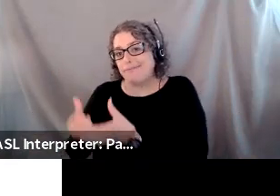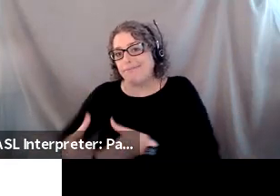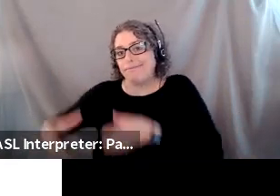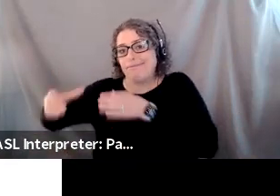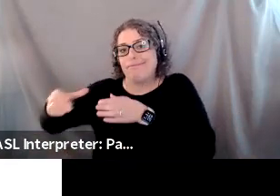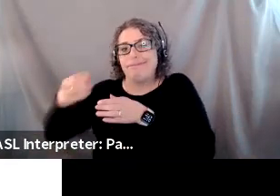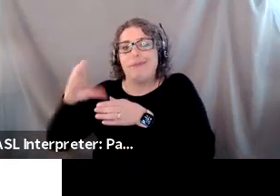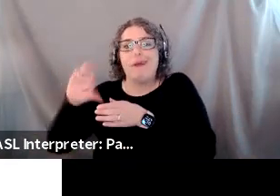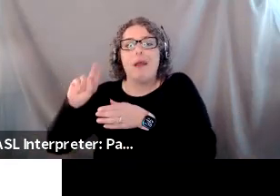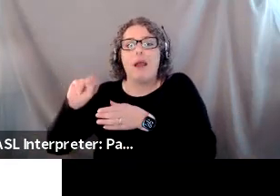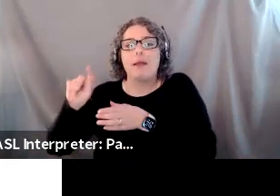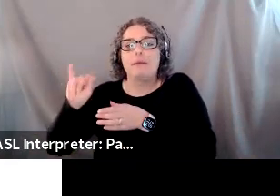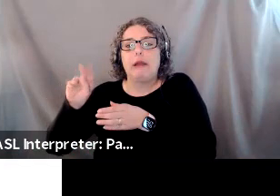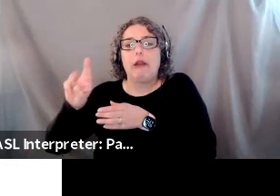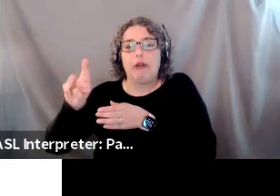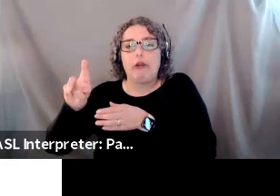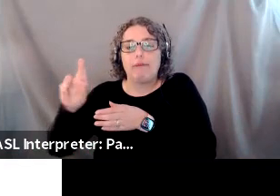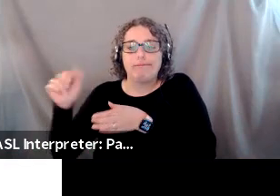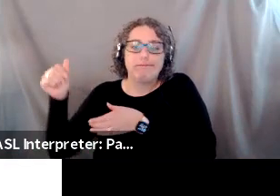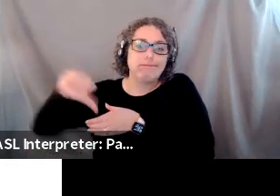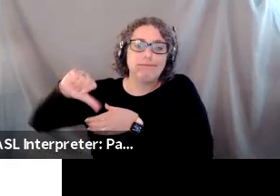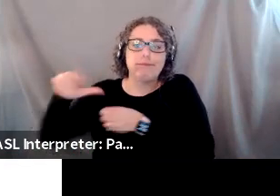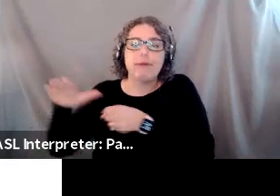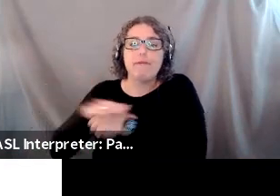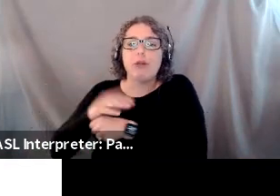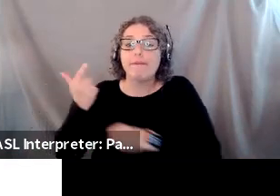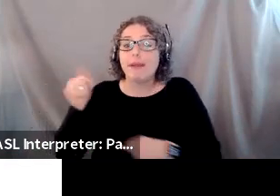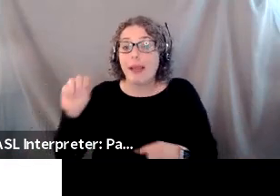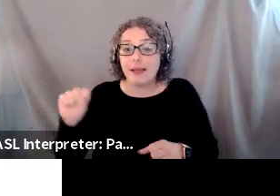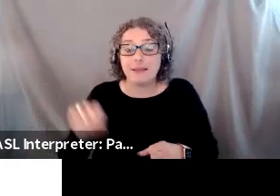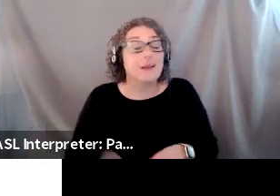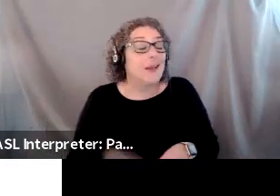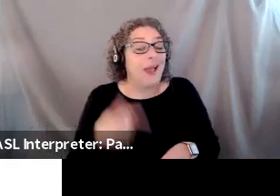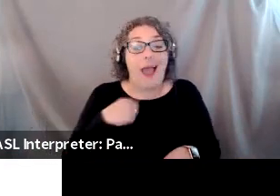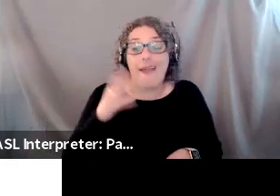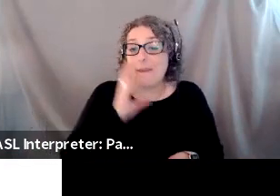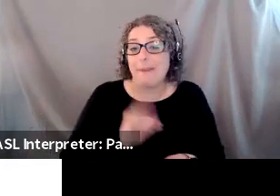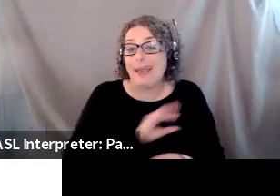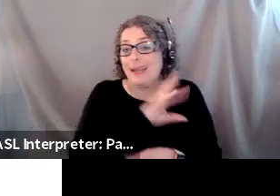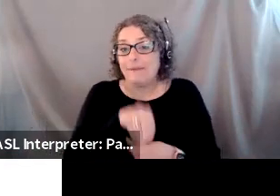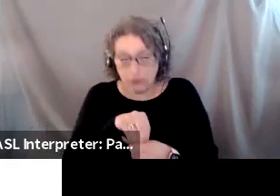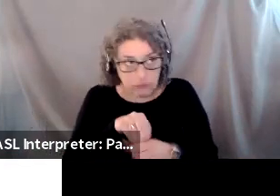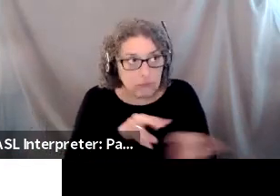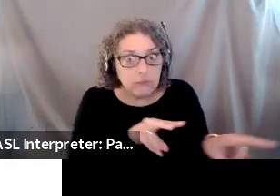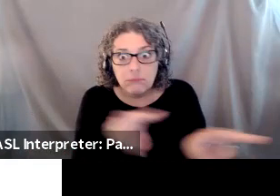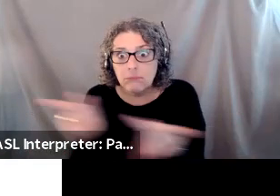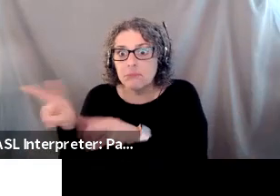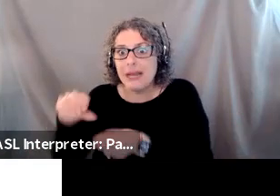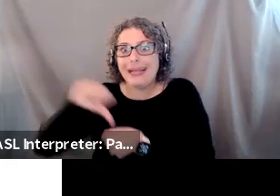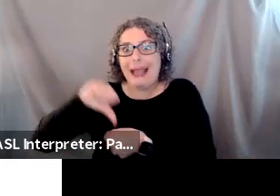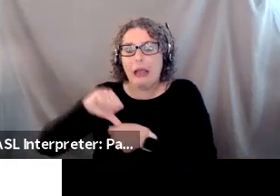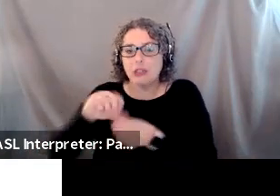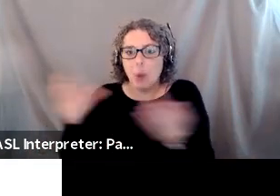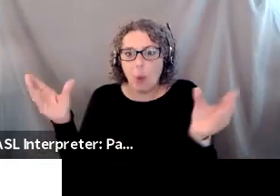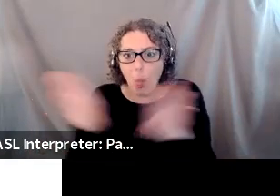safely. A lot of times I've seen different disasters I've been on where the gas stations are closed or the lines